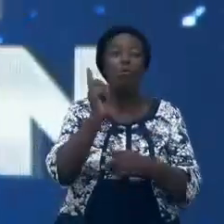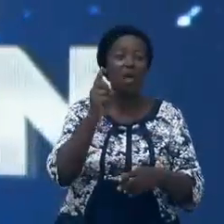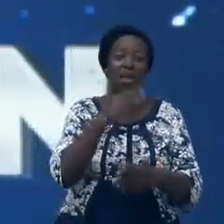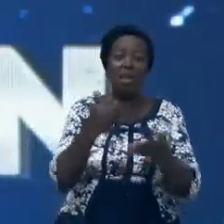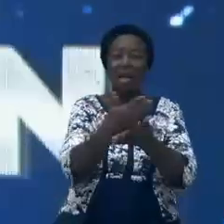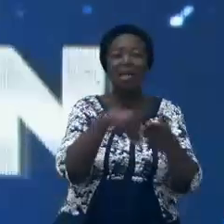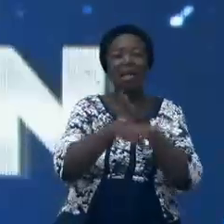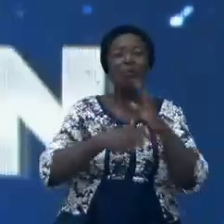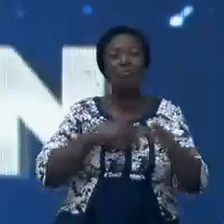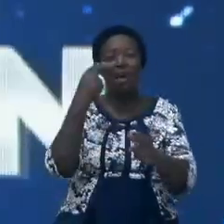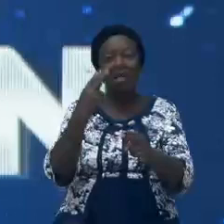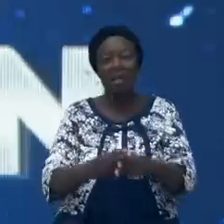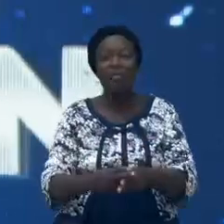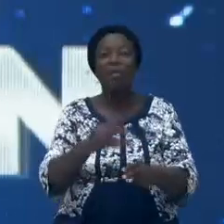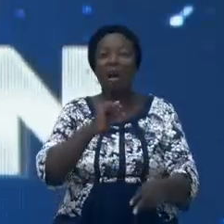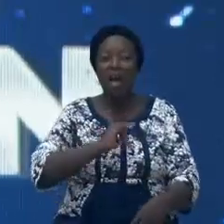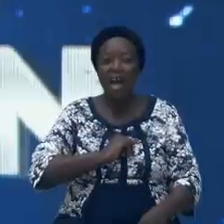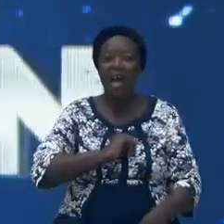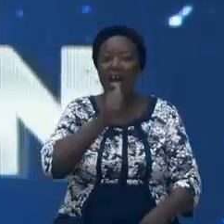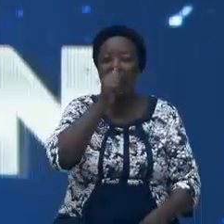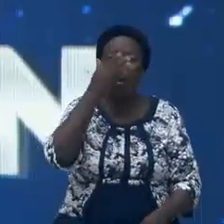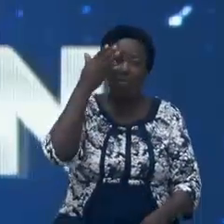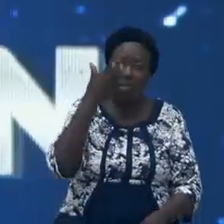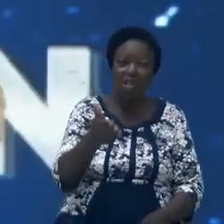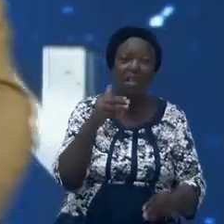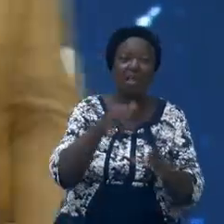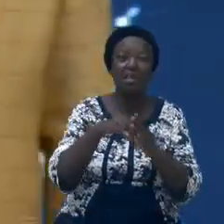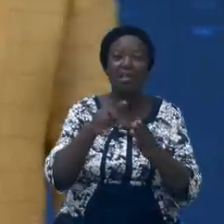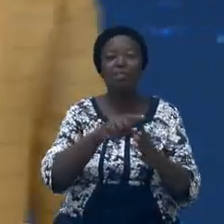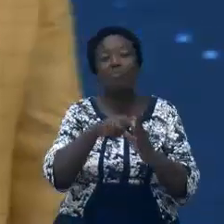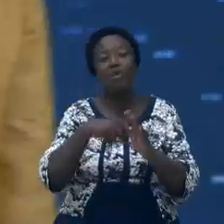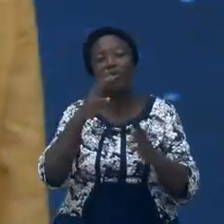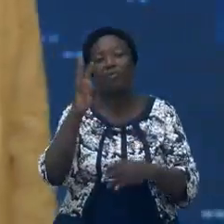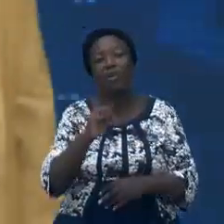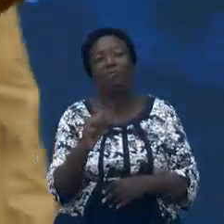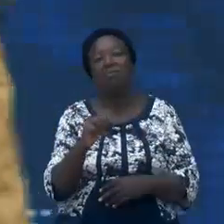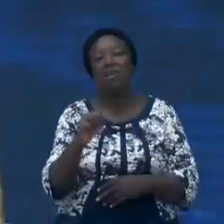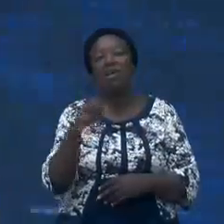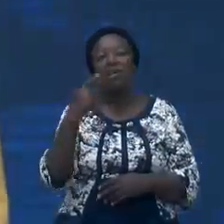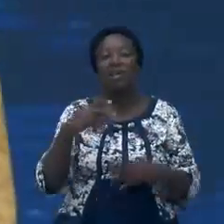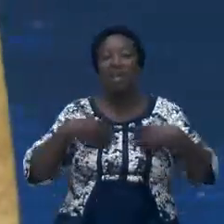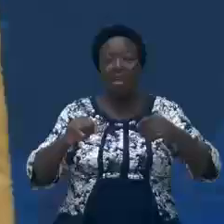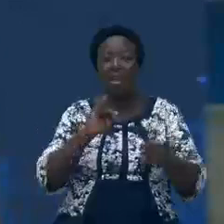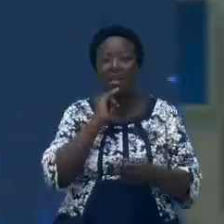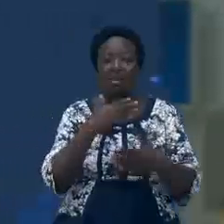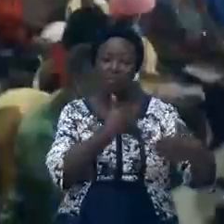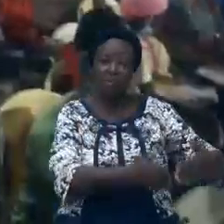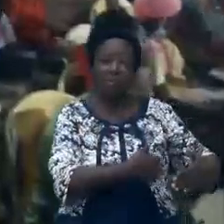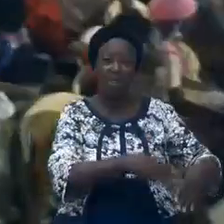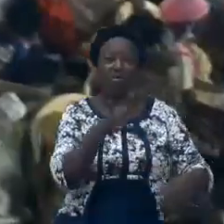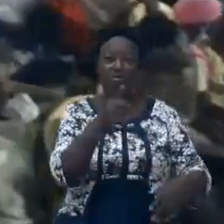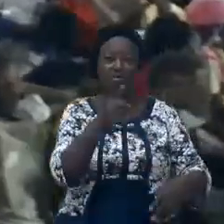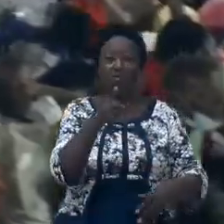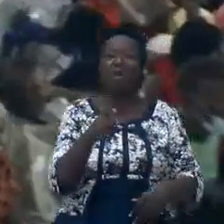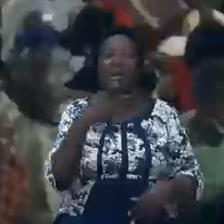100,000, 200,000, anywhere where they're gathered in my name, I am there in the midst of them.